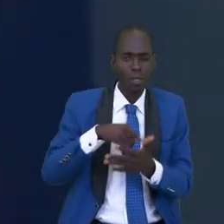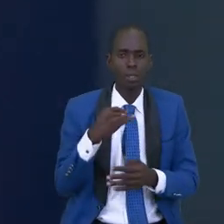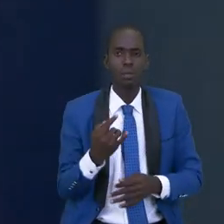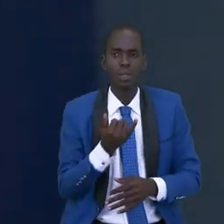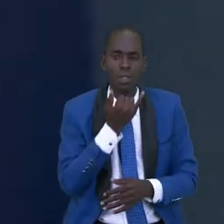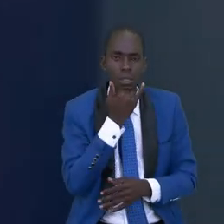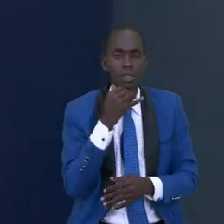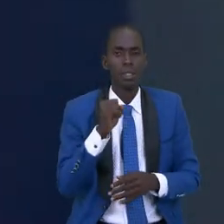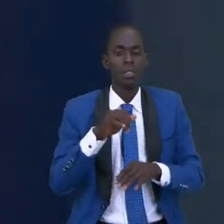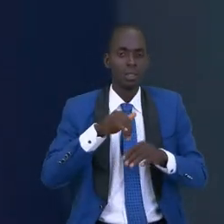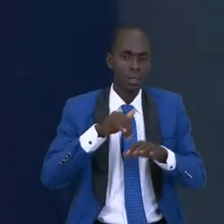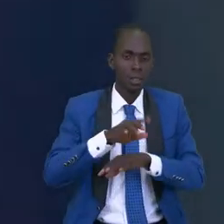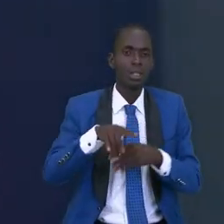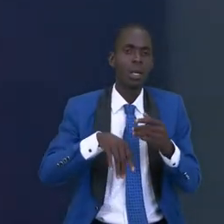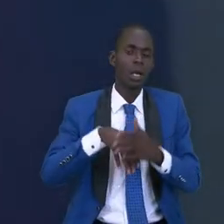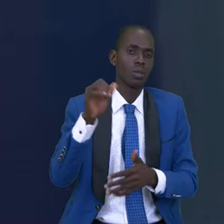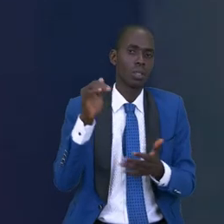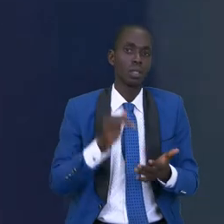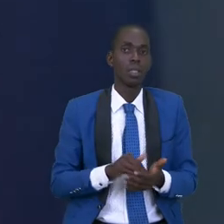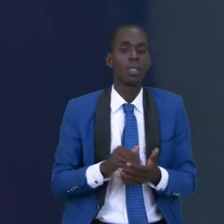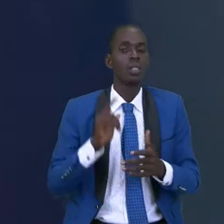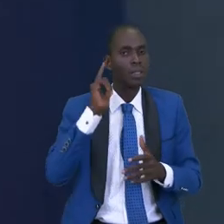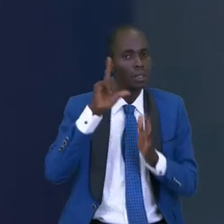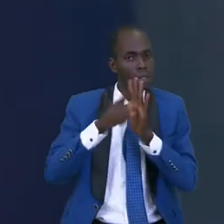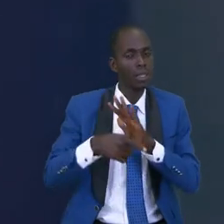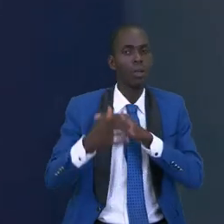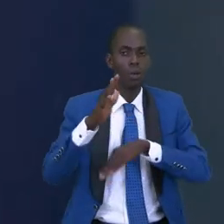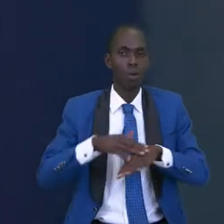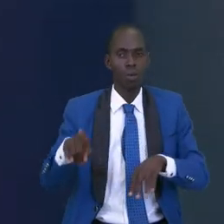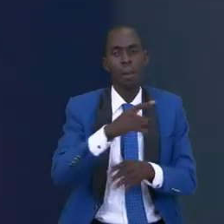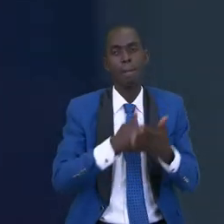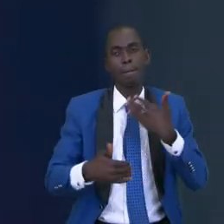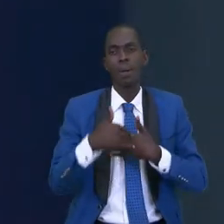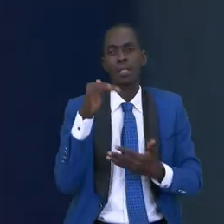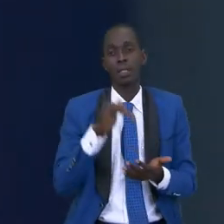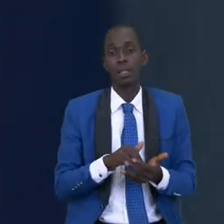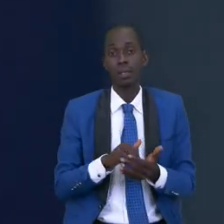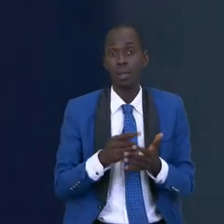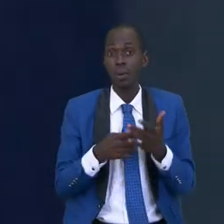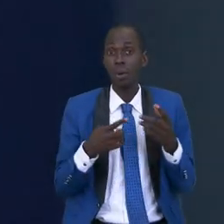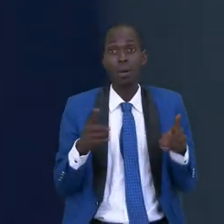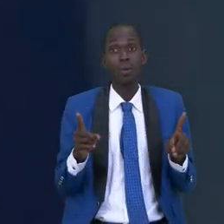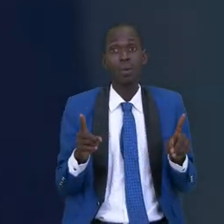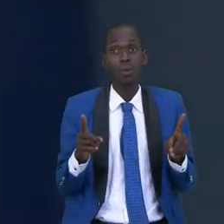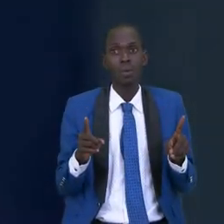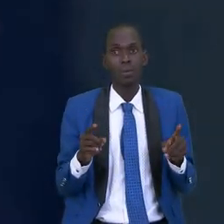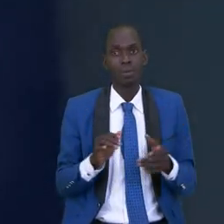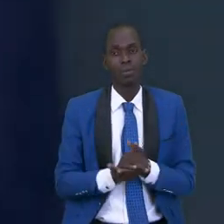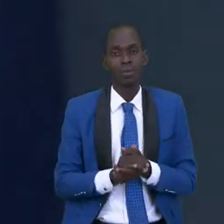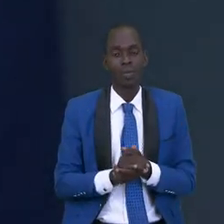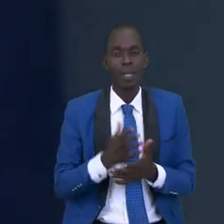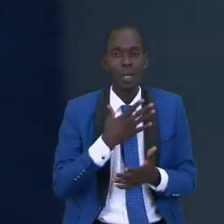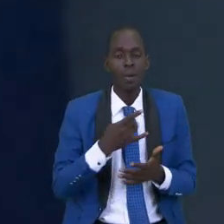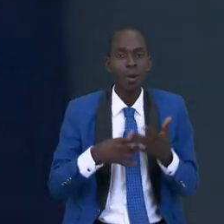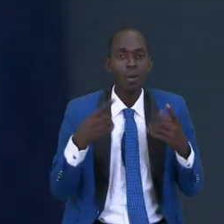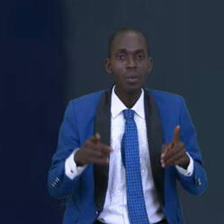again. 10 minutes later, they called us back in. And brethren, I was found not guilty.